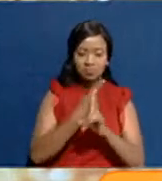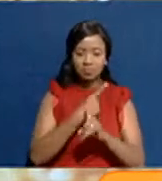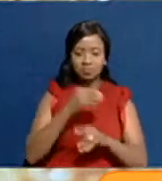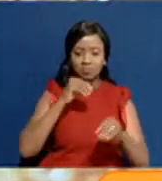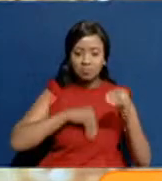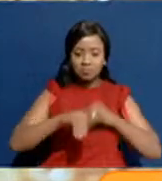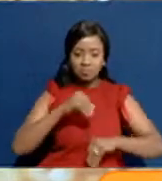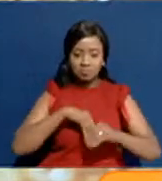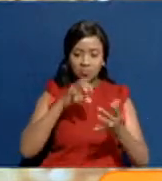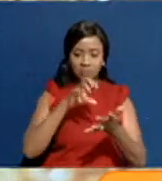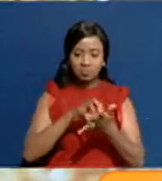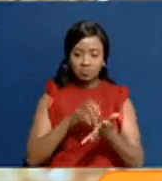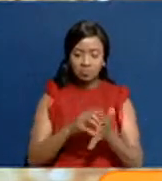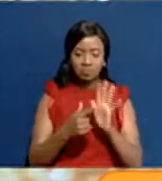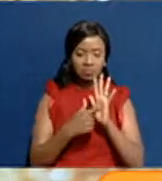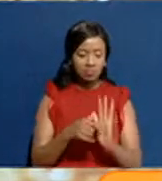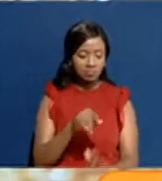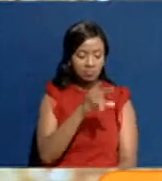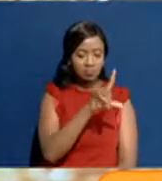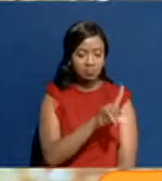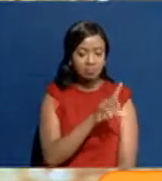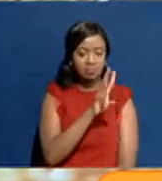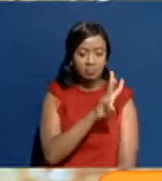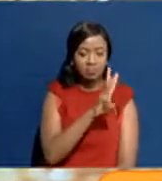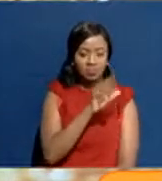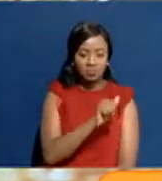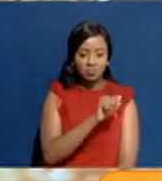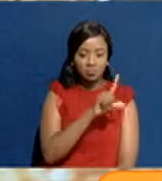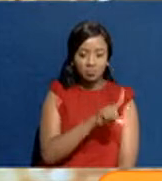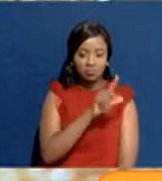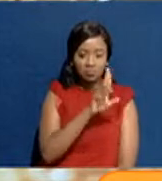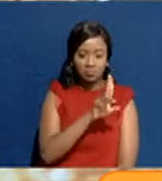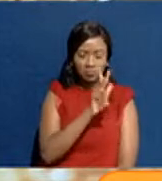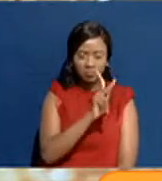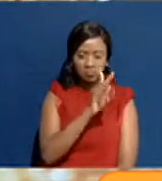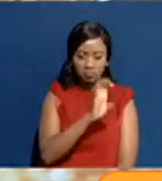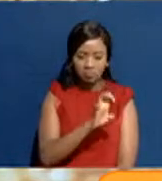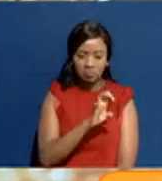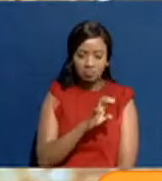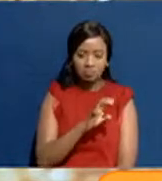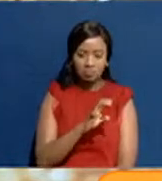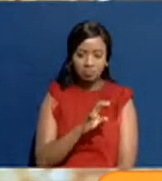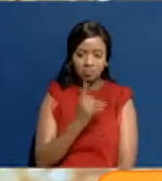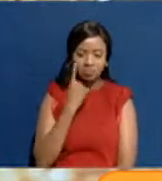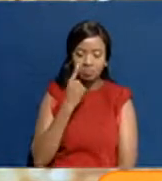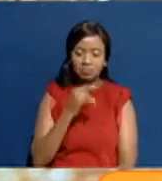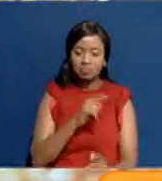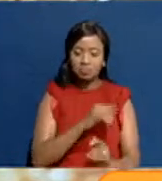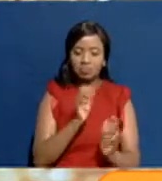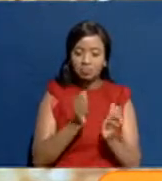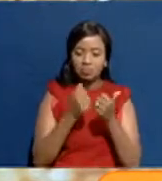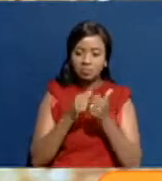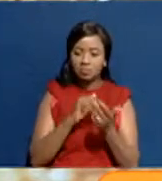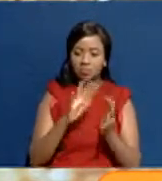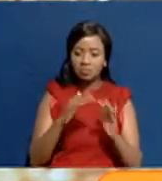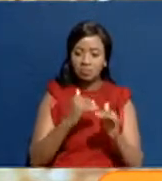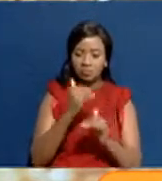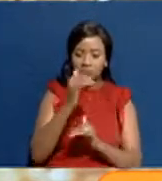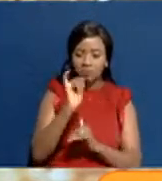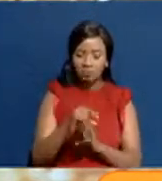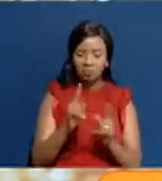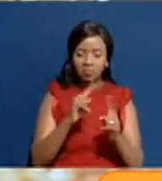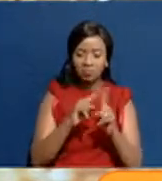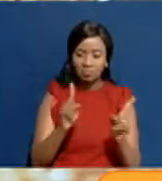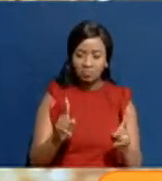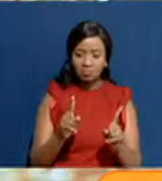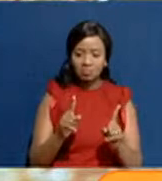save for Waluke, with the big one and whatever else happened after that. But